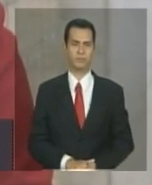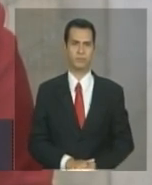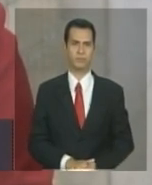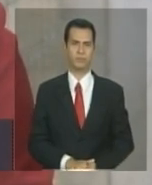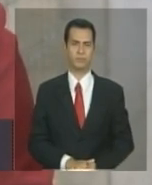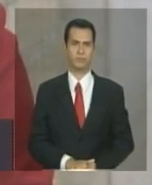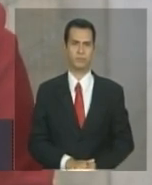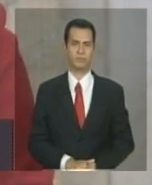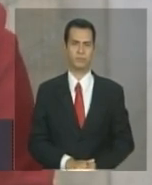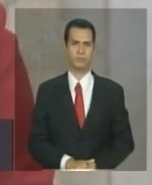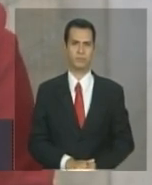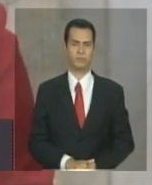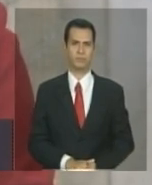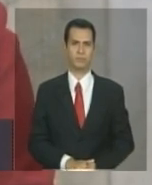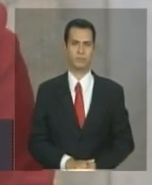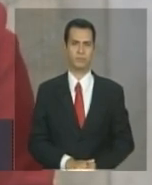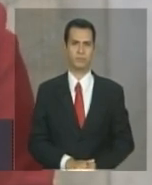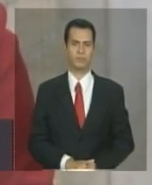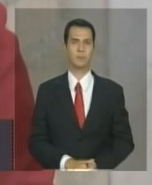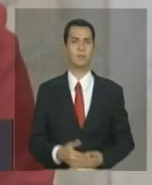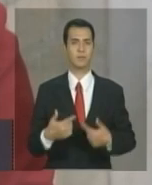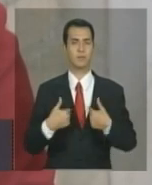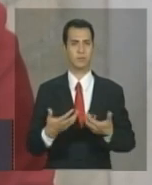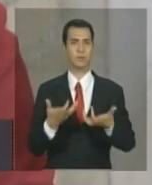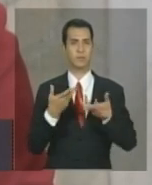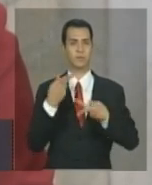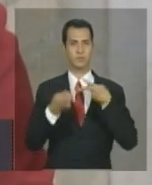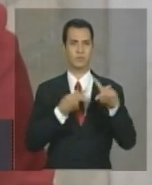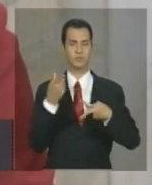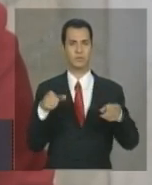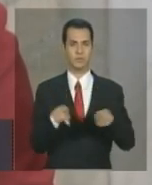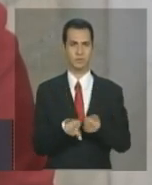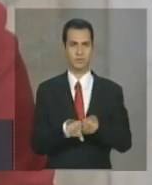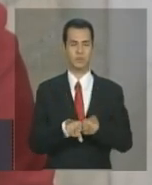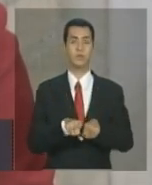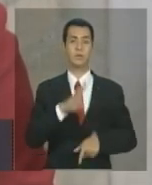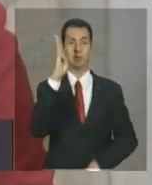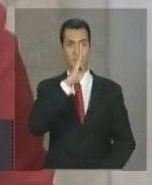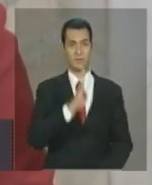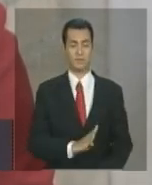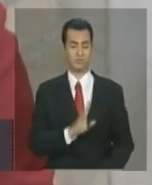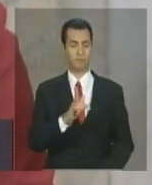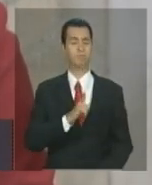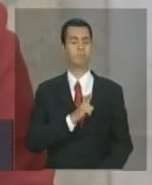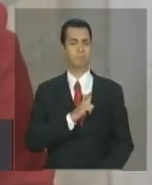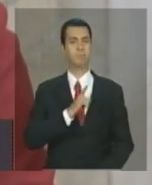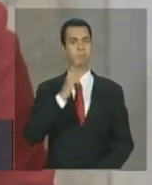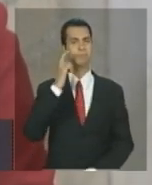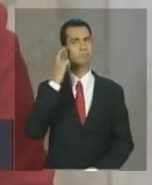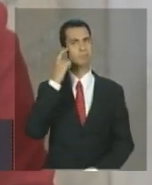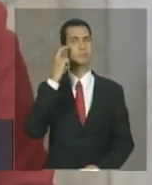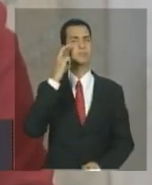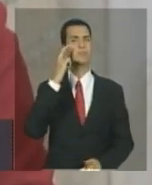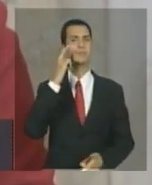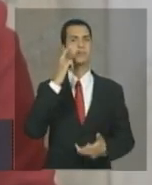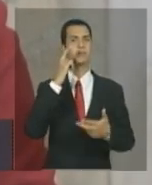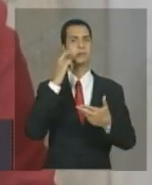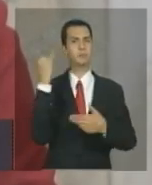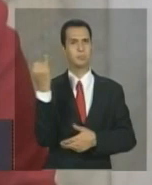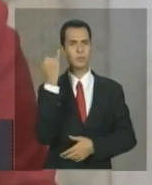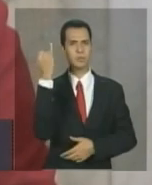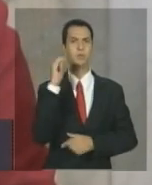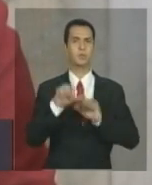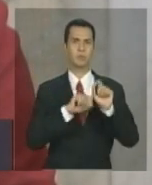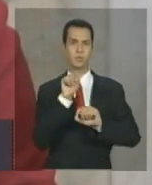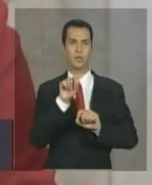Queria dizer também que o Brasil considera muito importante a reunião do Open Government,